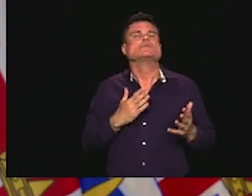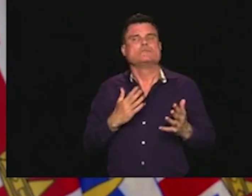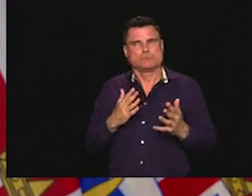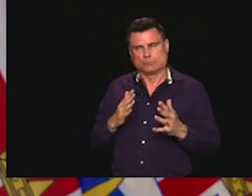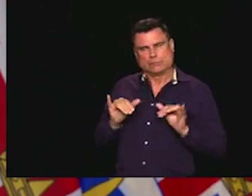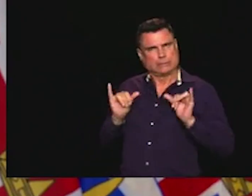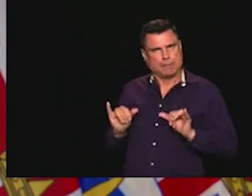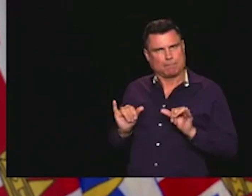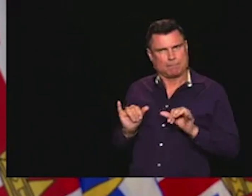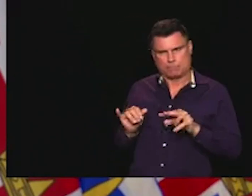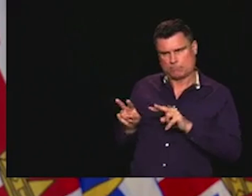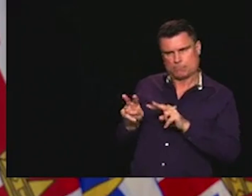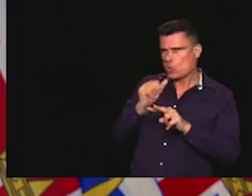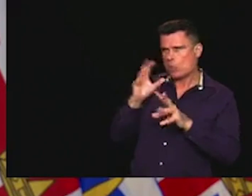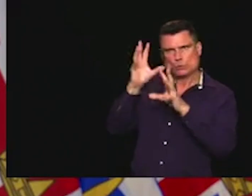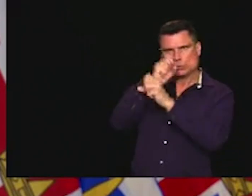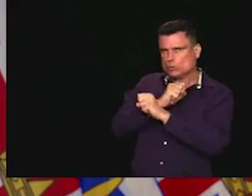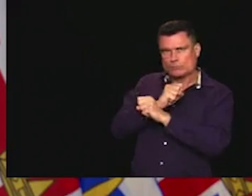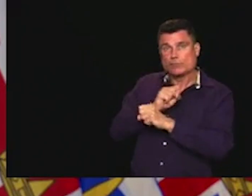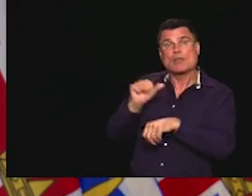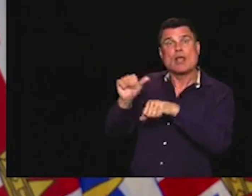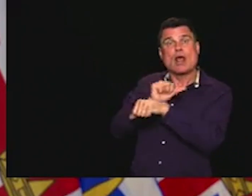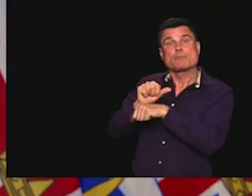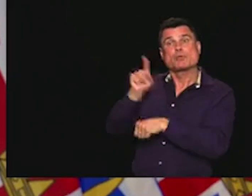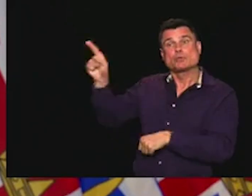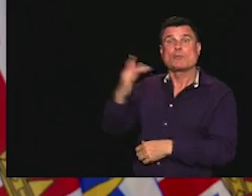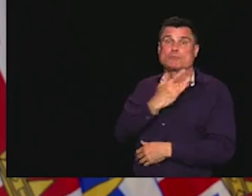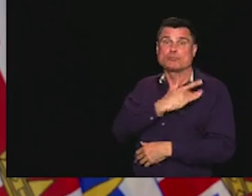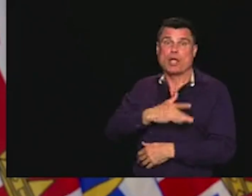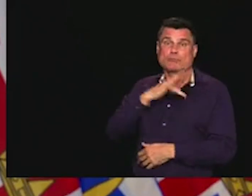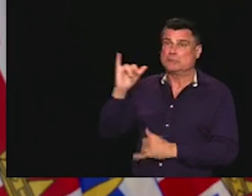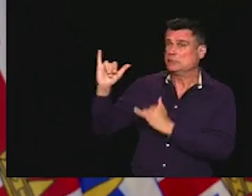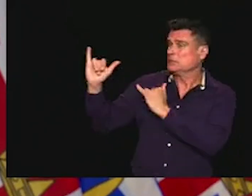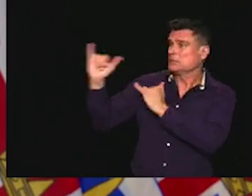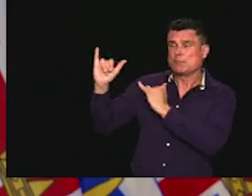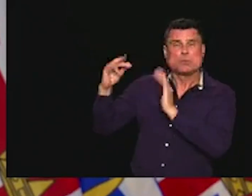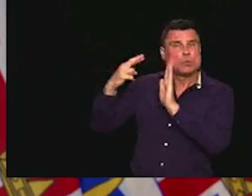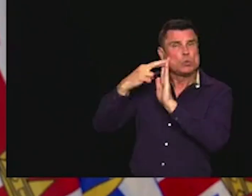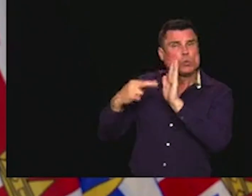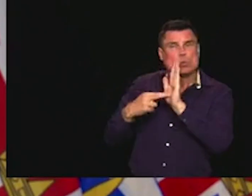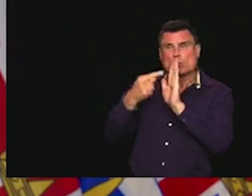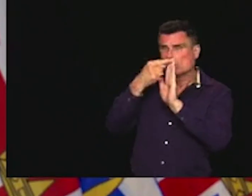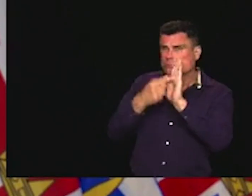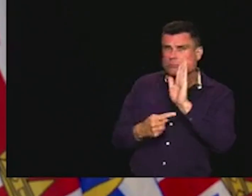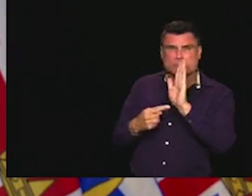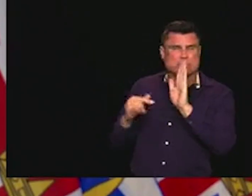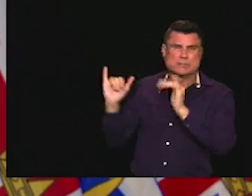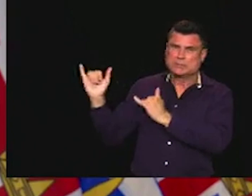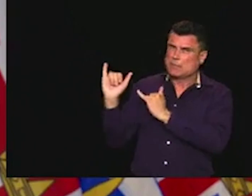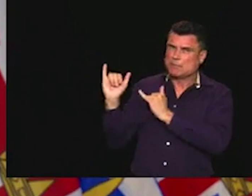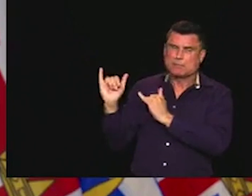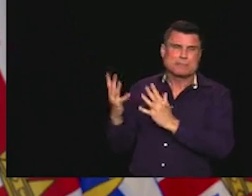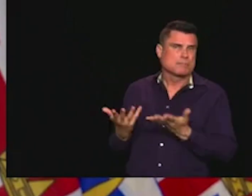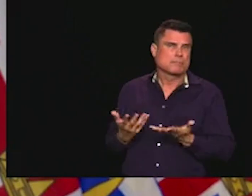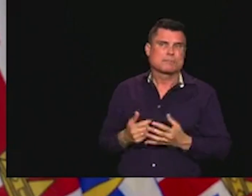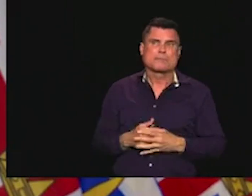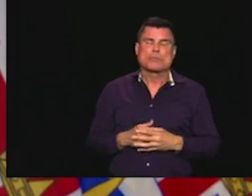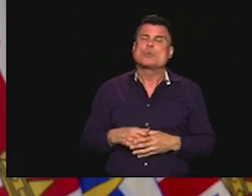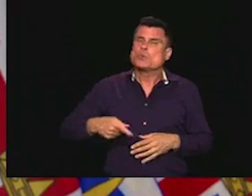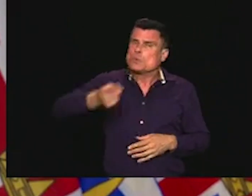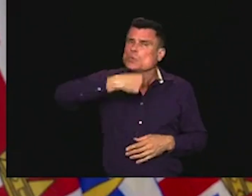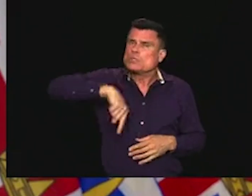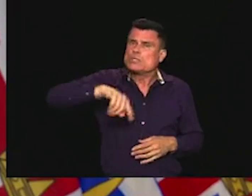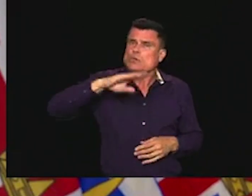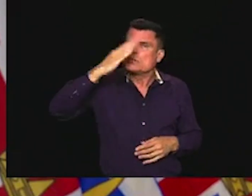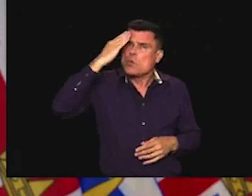Alberta. And I will say the one exception is that we know that there have been a number of quite high-profile outbreaks in particularly in some of